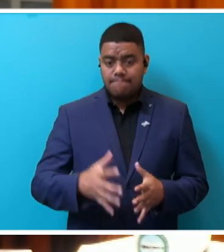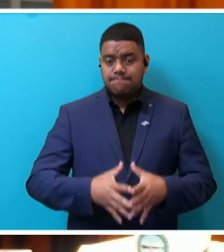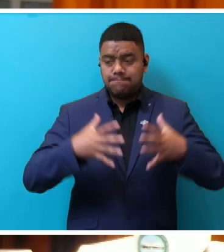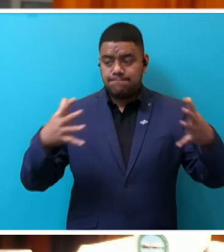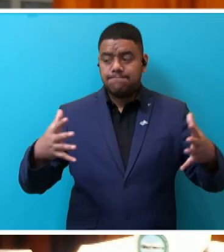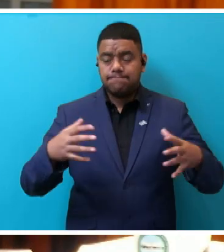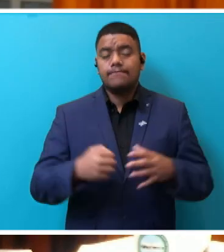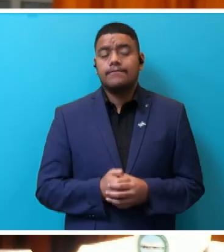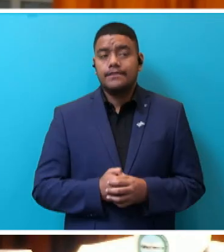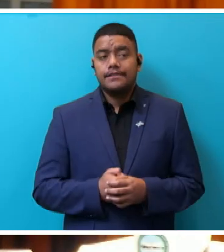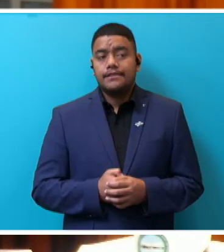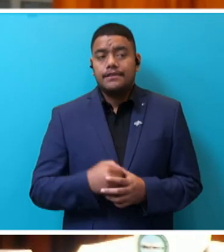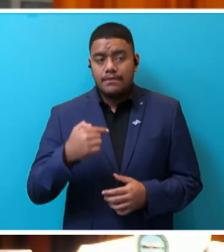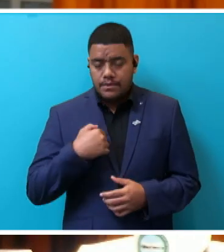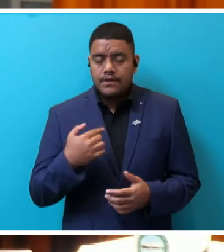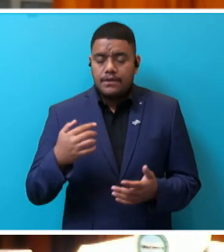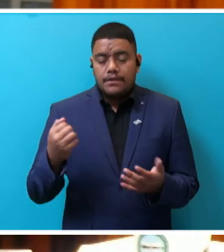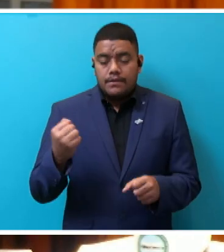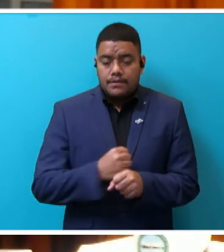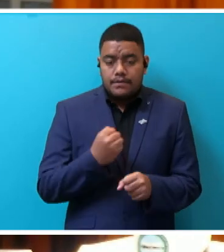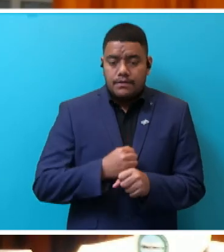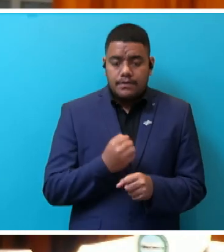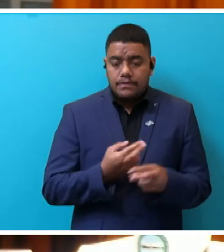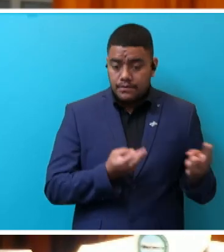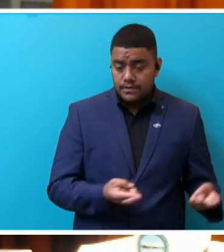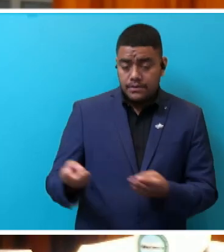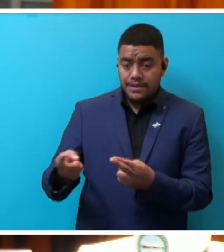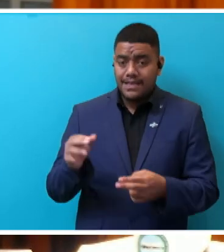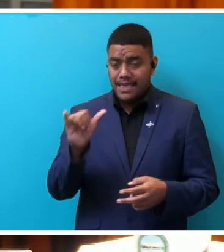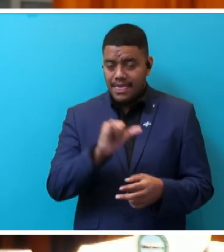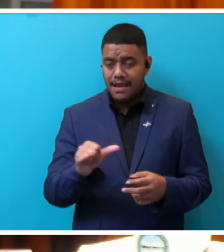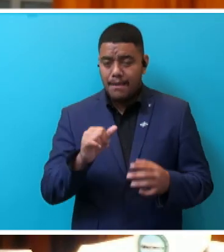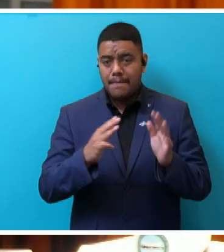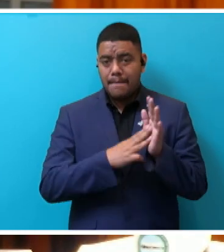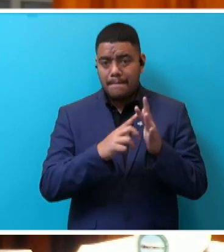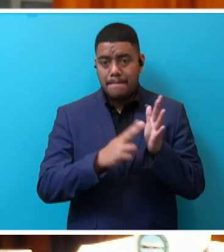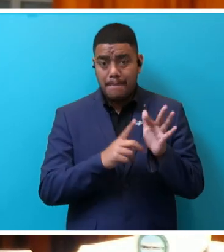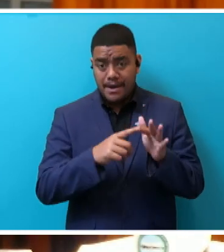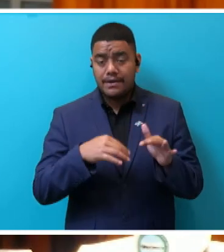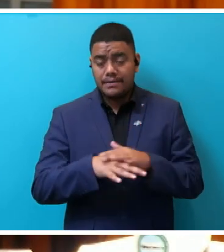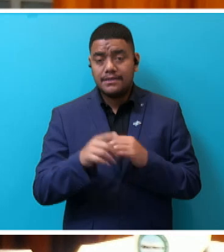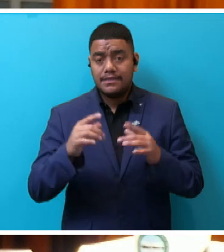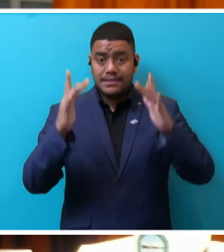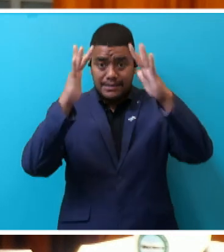mining. I made reference to the young mine in Tuwatu, in Sembeto,